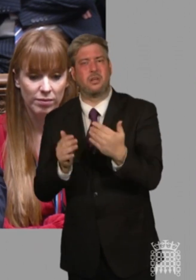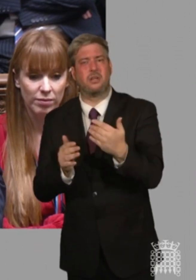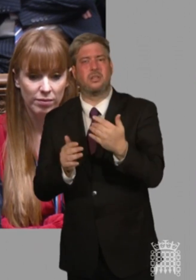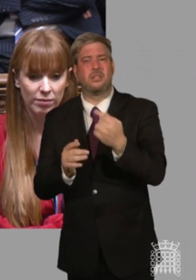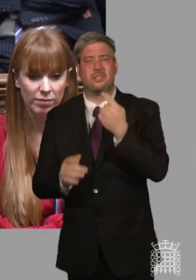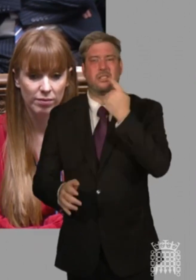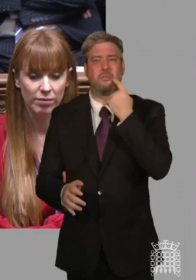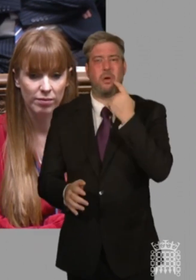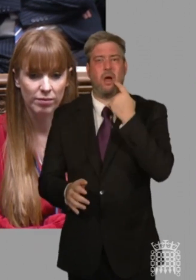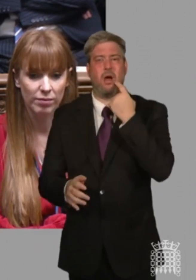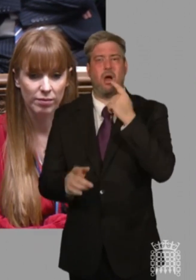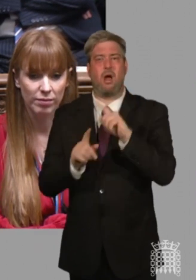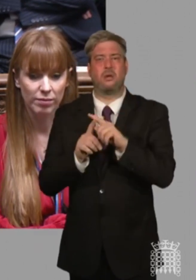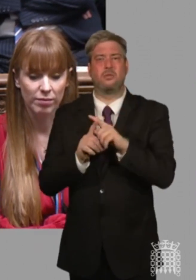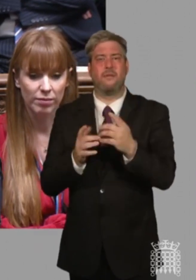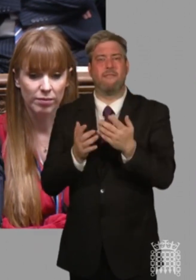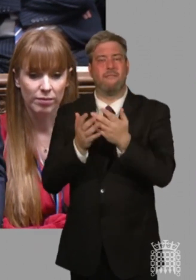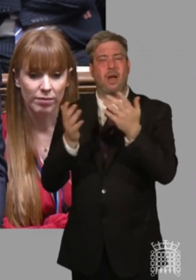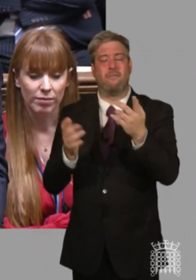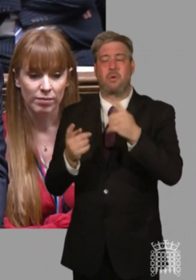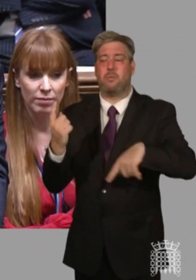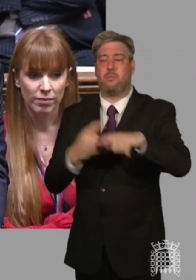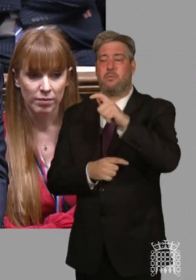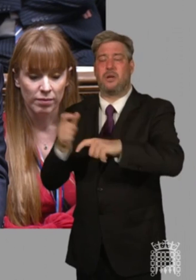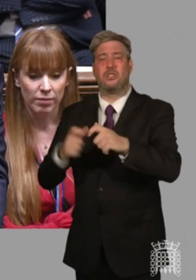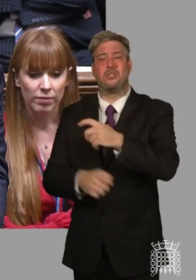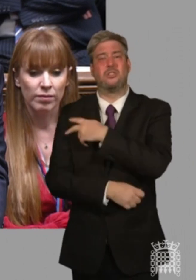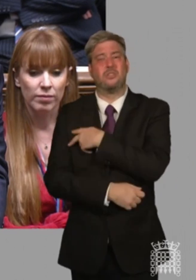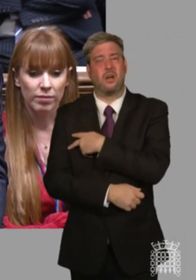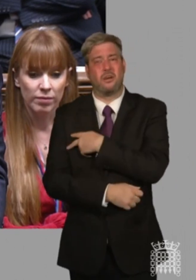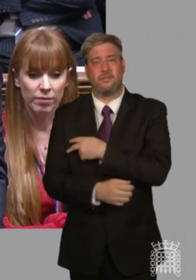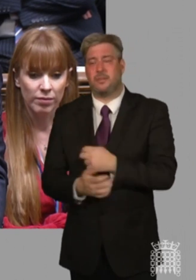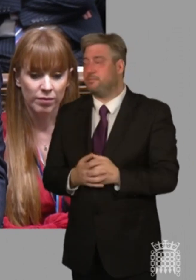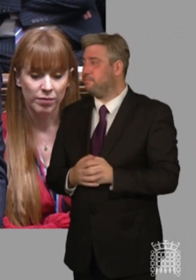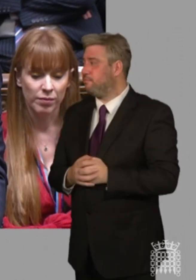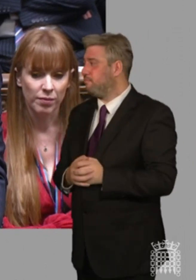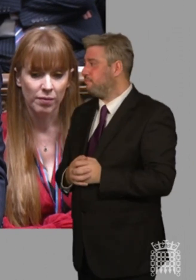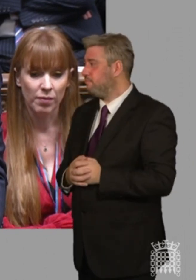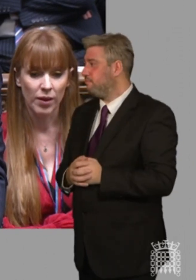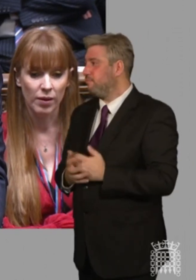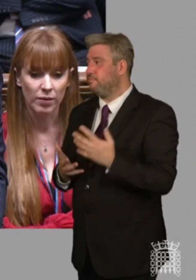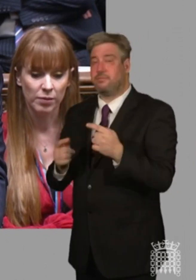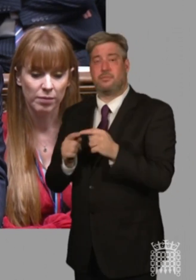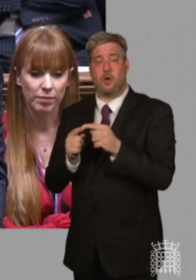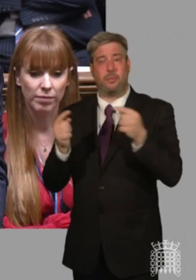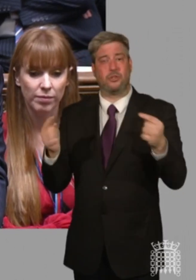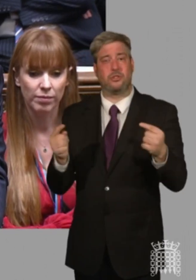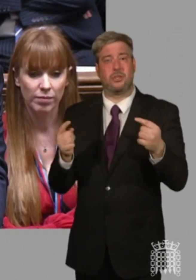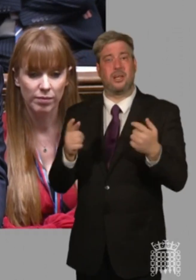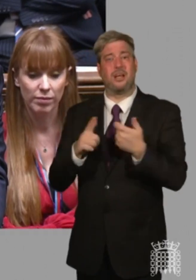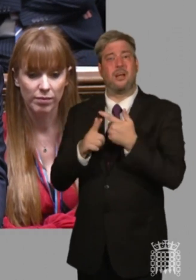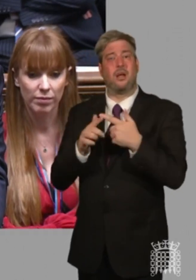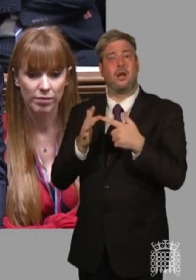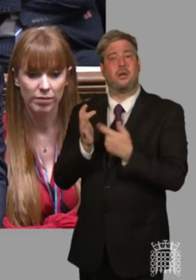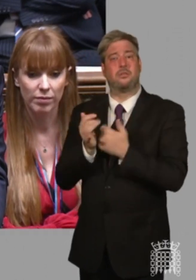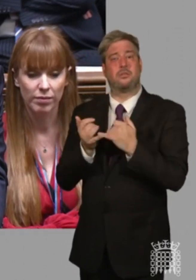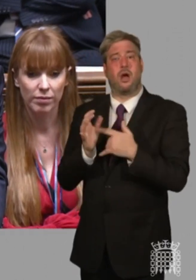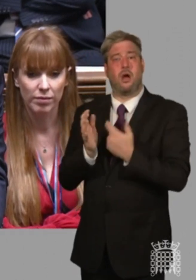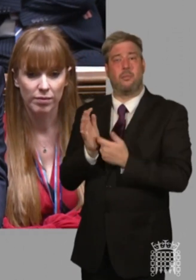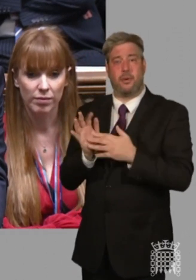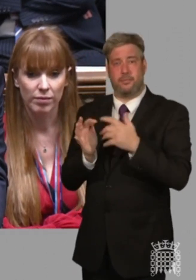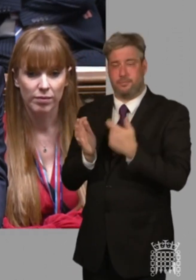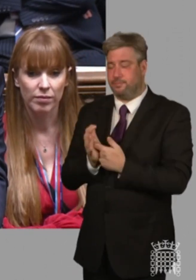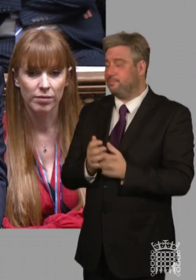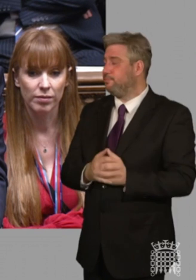treatment. Across this House, we all look forward to seeing him back to full health as quickly as possible. Mr. Speaker, this week